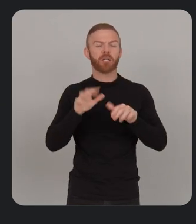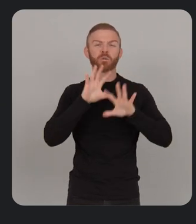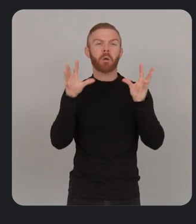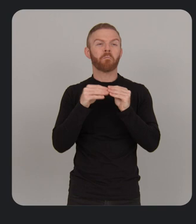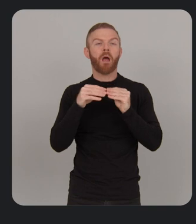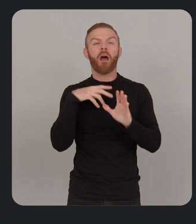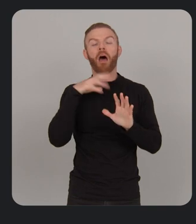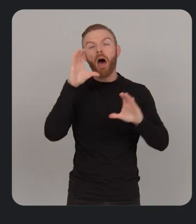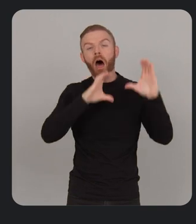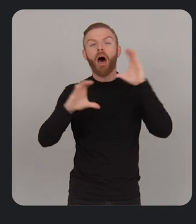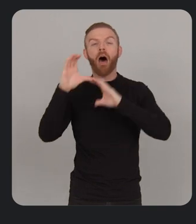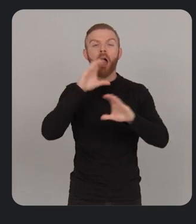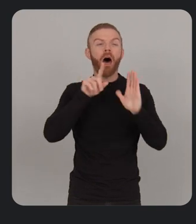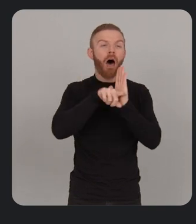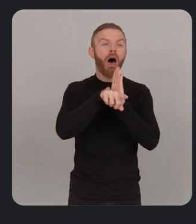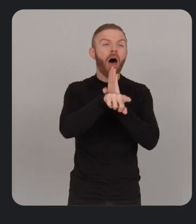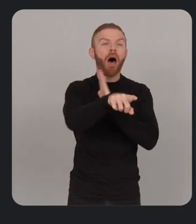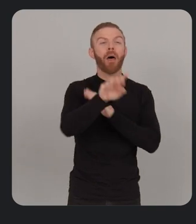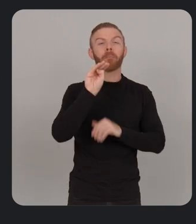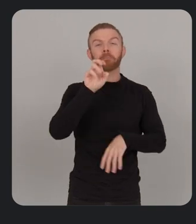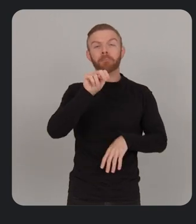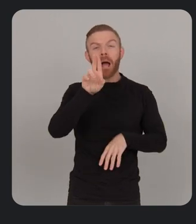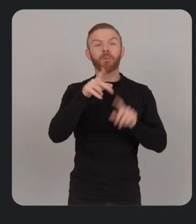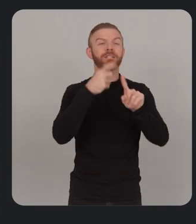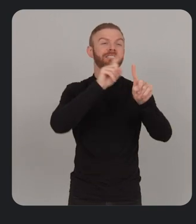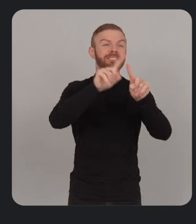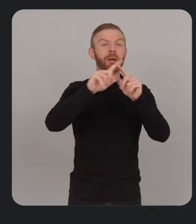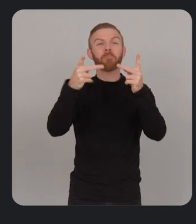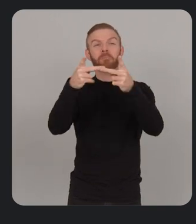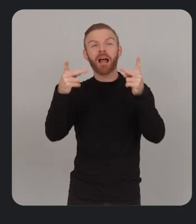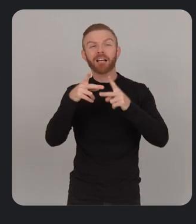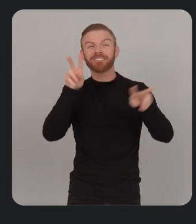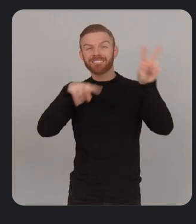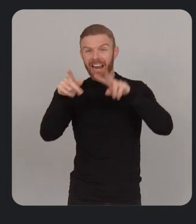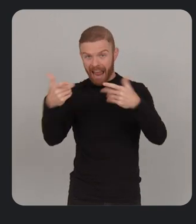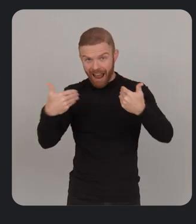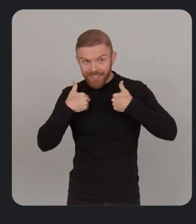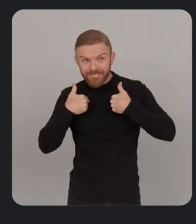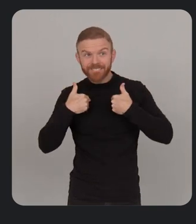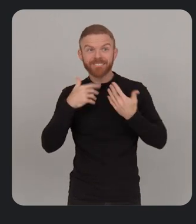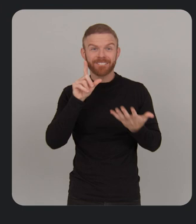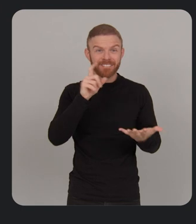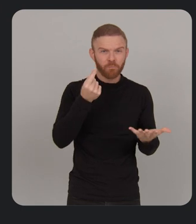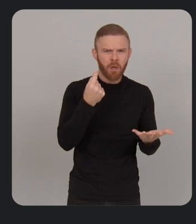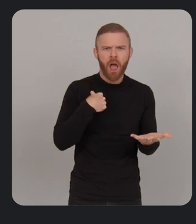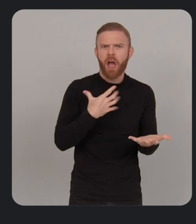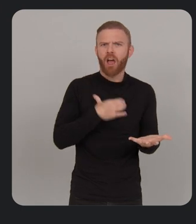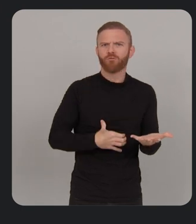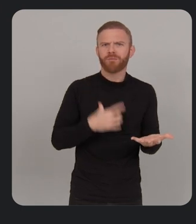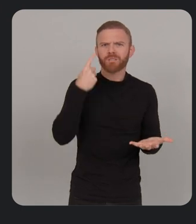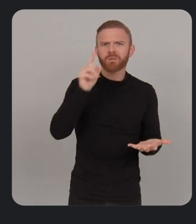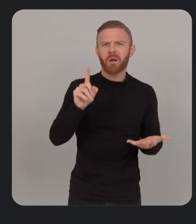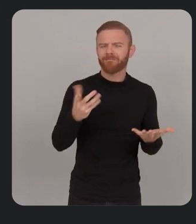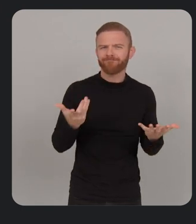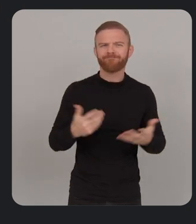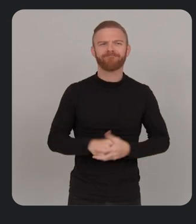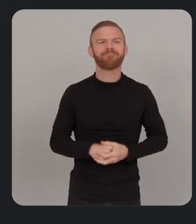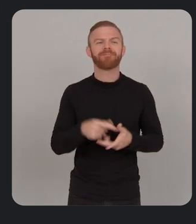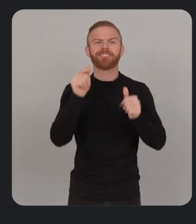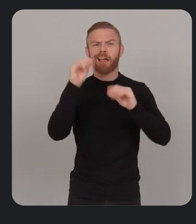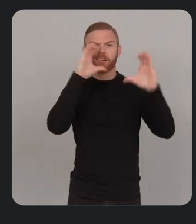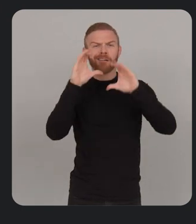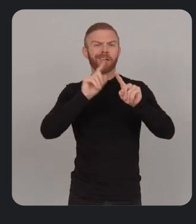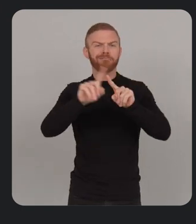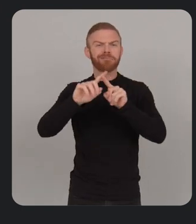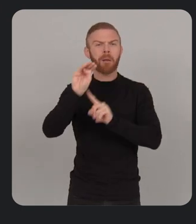digging through endless menus from different places to see if they have what I'm hungry for. You can browse multiple menu